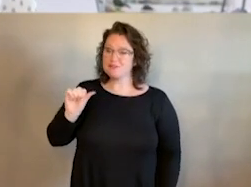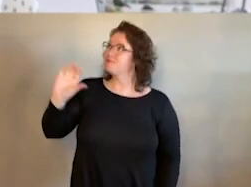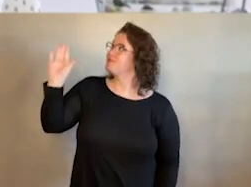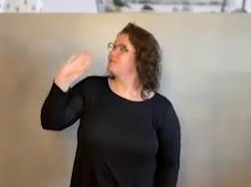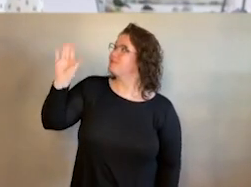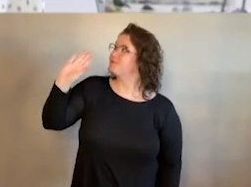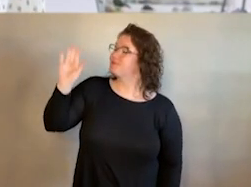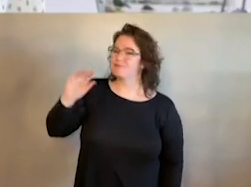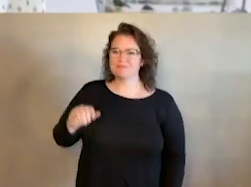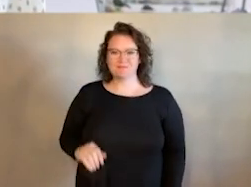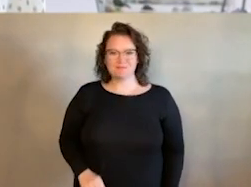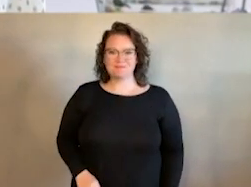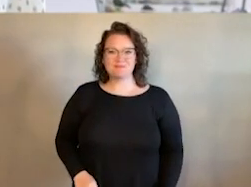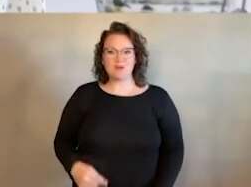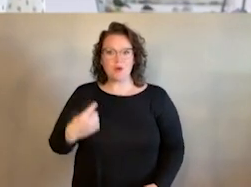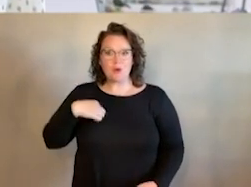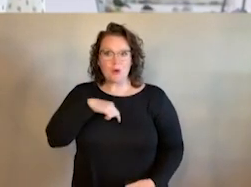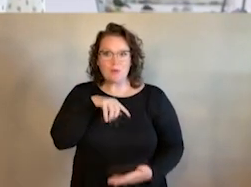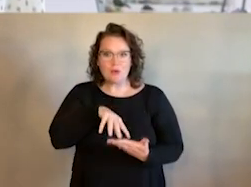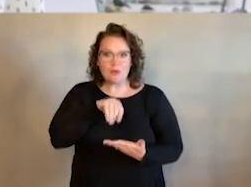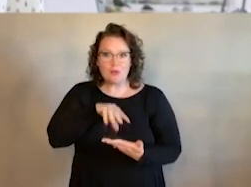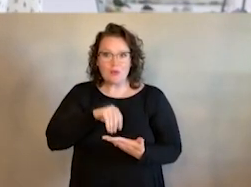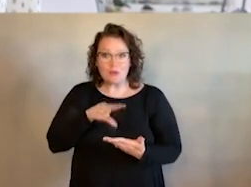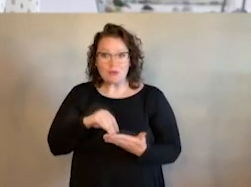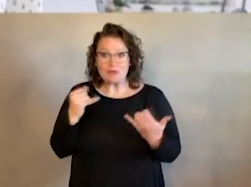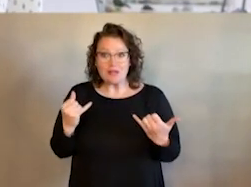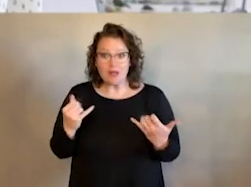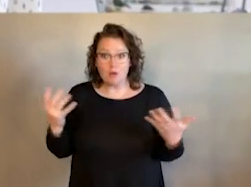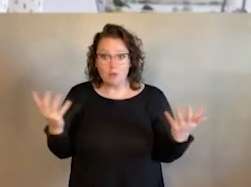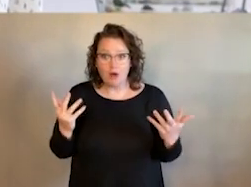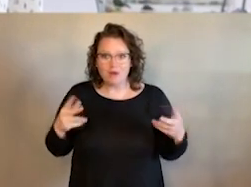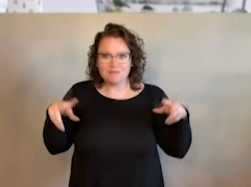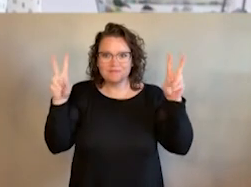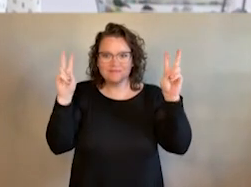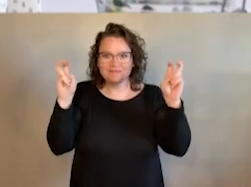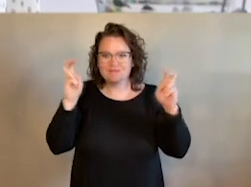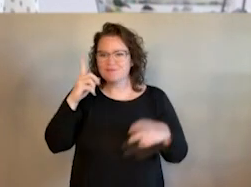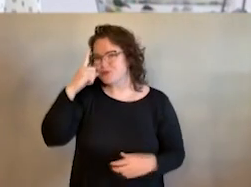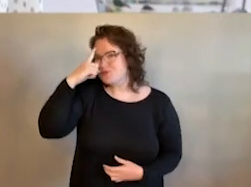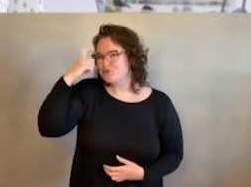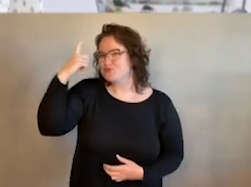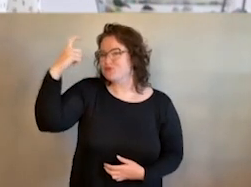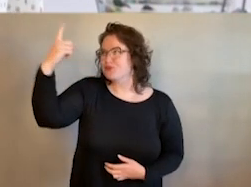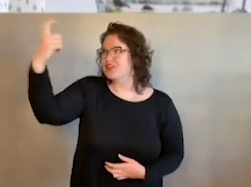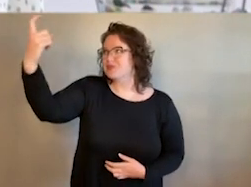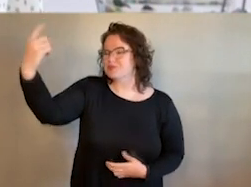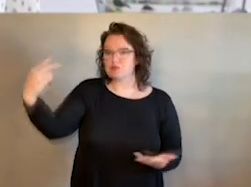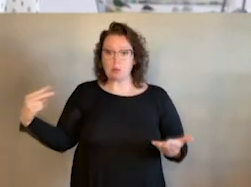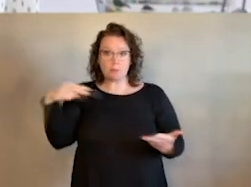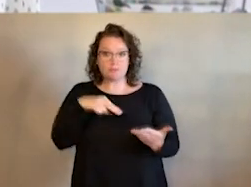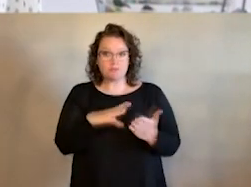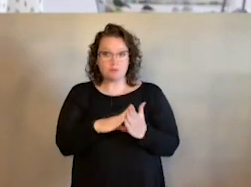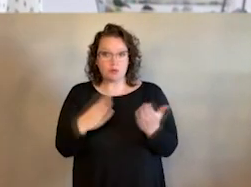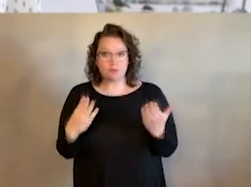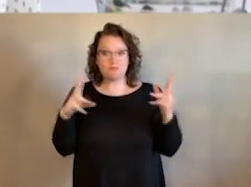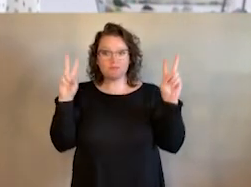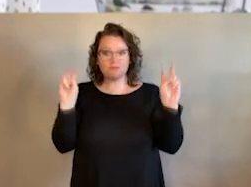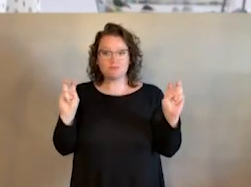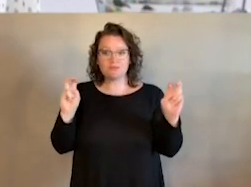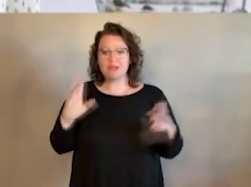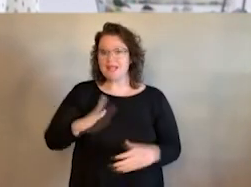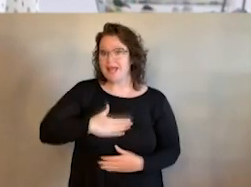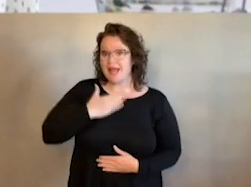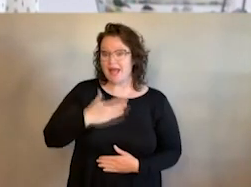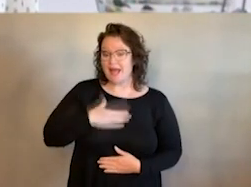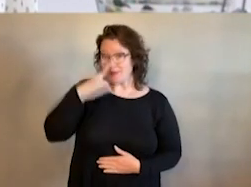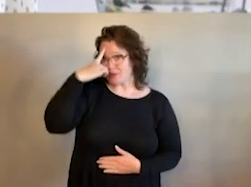Miss Jessica. We get to hear about dreams today. Another one of my favorite things. We're going to look at this book, The Happy Dreamer, written